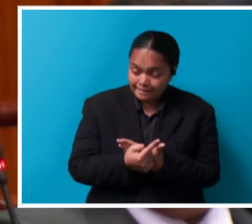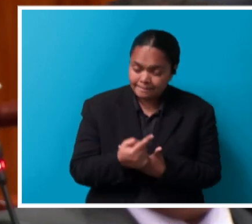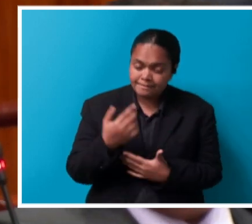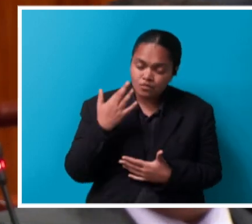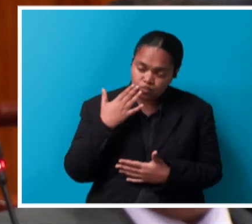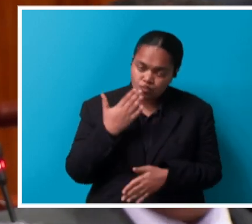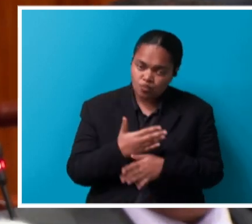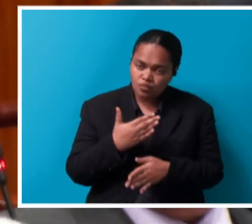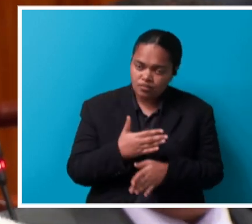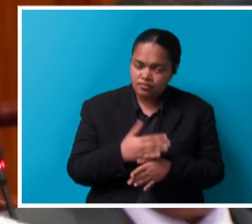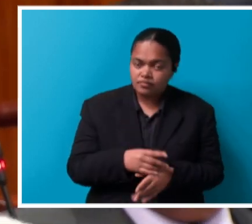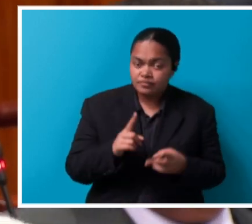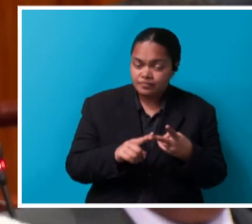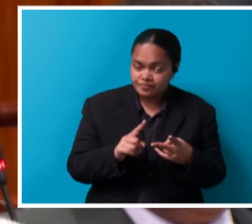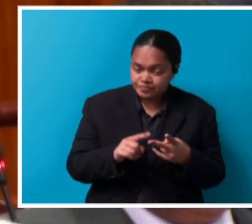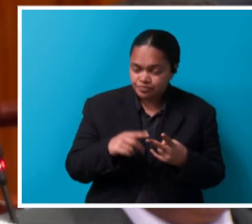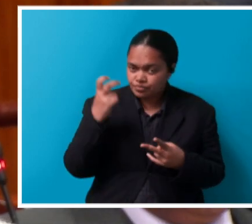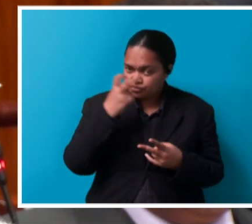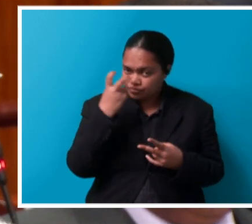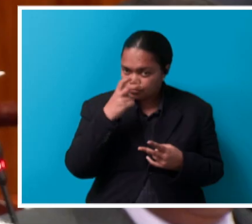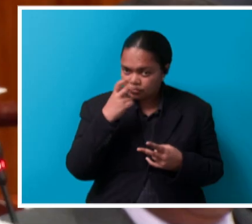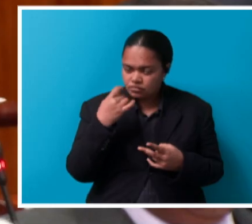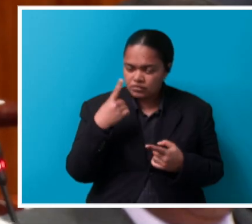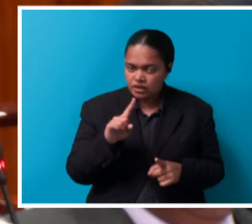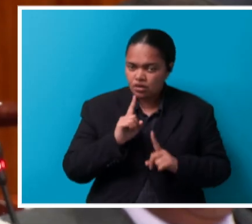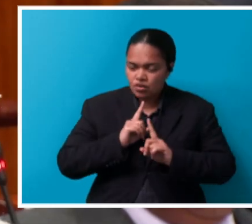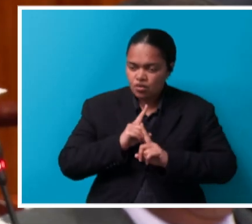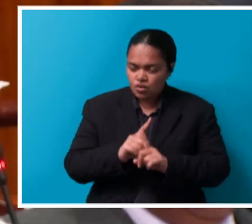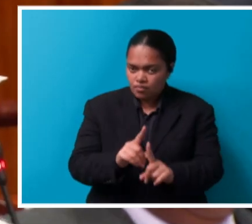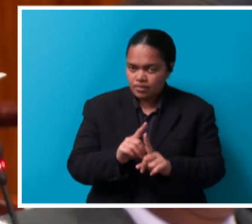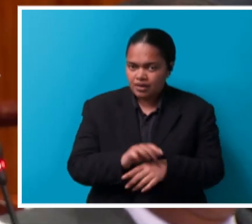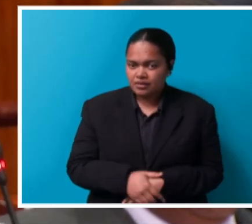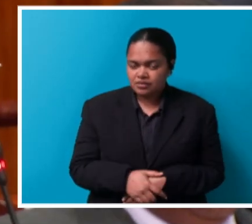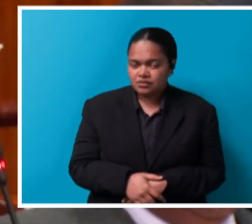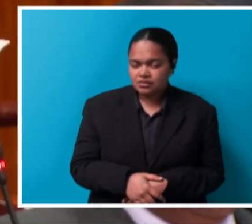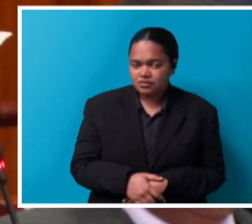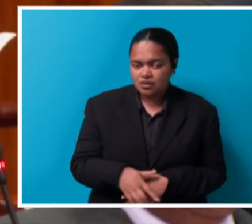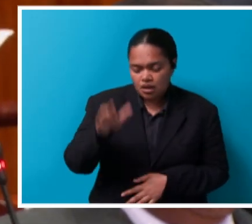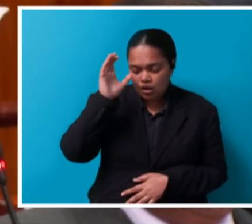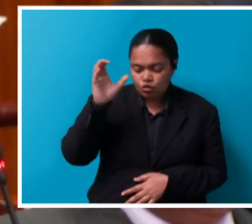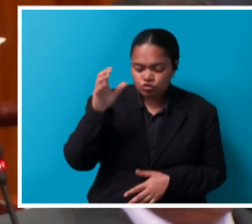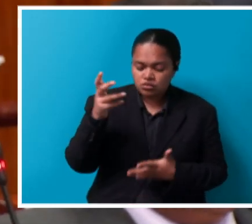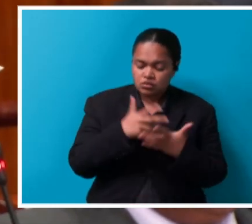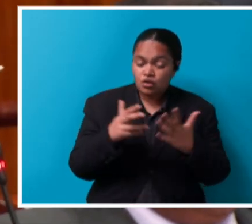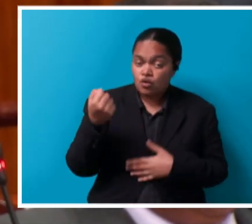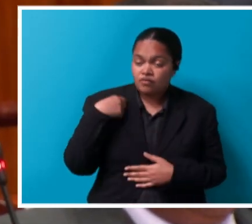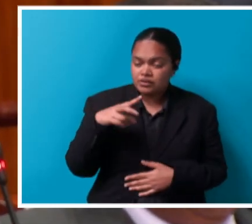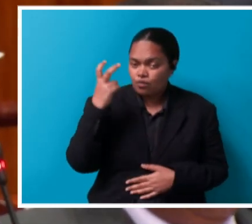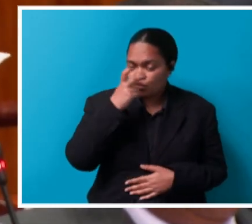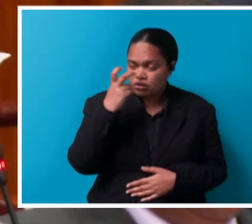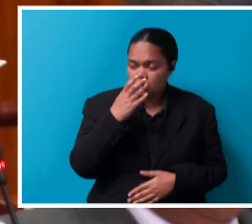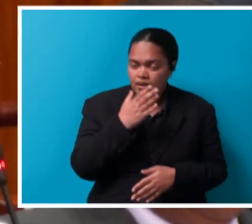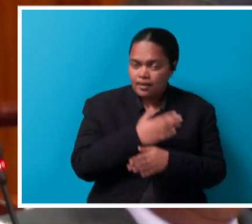employment. 2, monitoring and compliance. The country liaison officers monitor employer